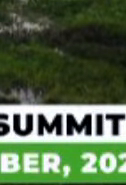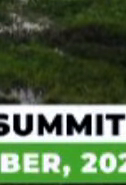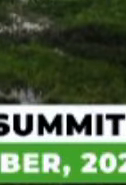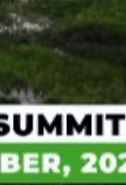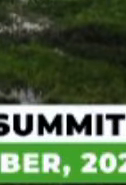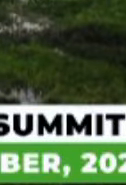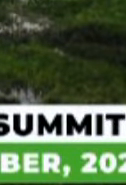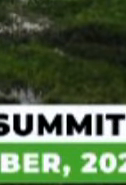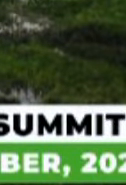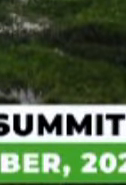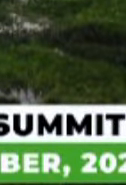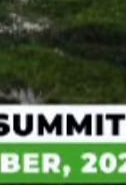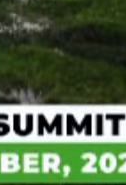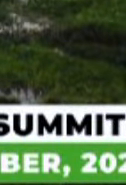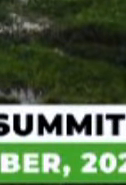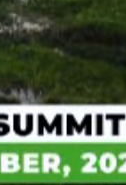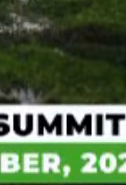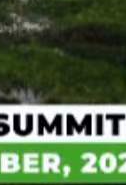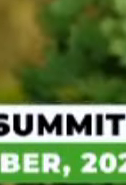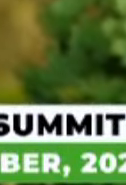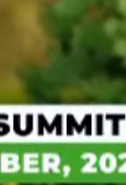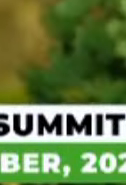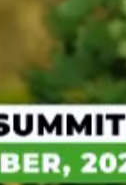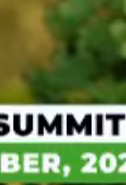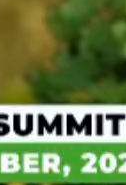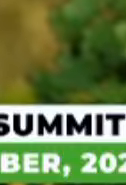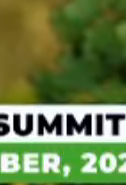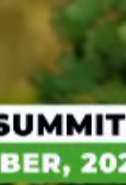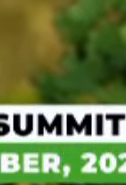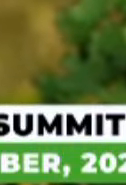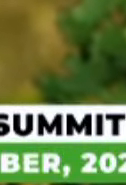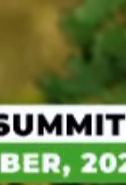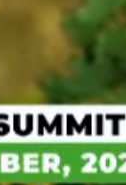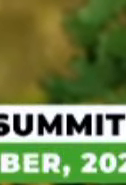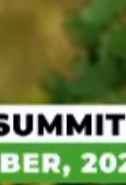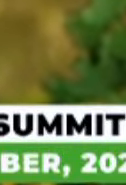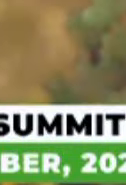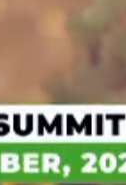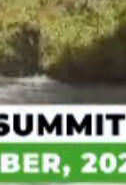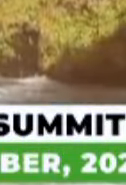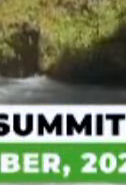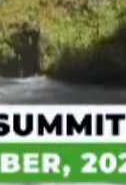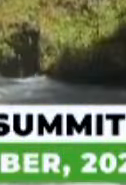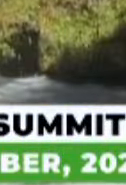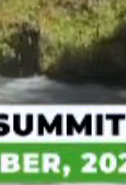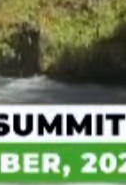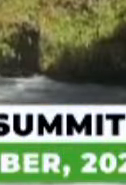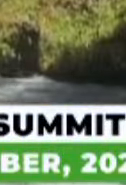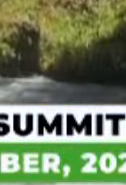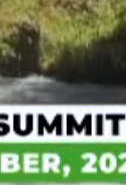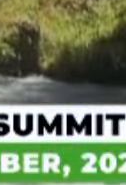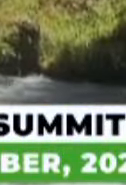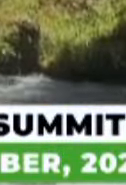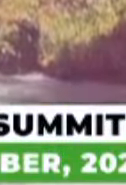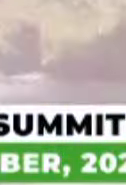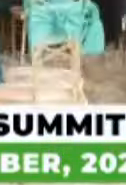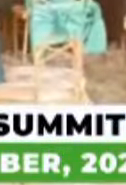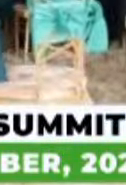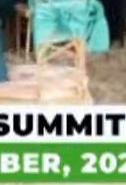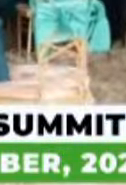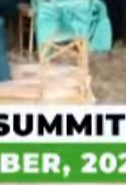boldest ideas, and you. Because the future of our planet is in our hands.